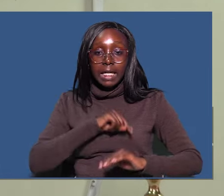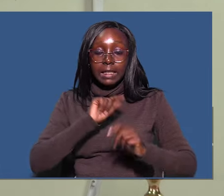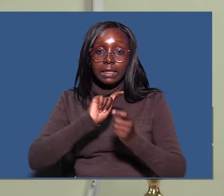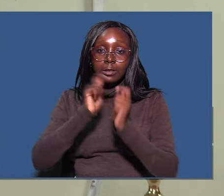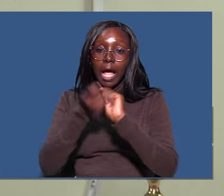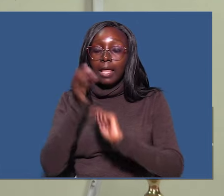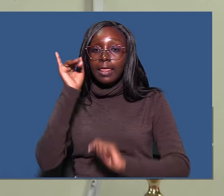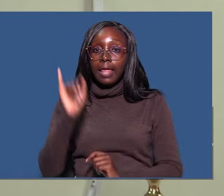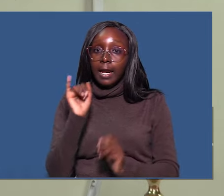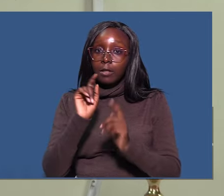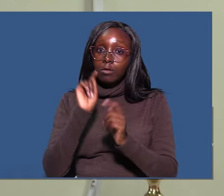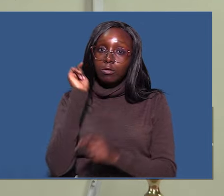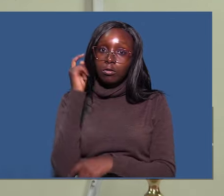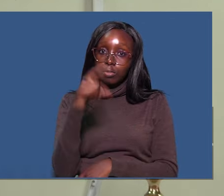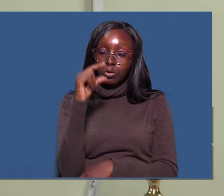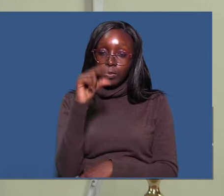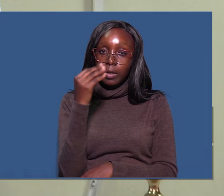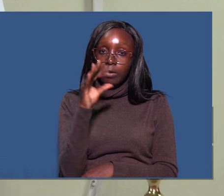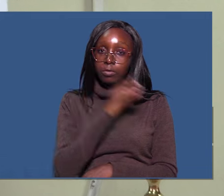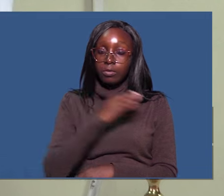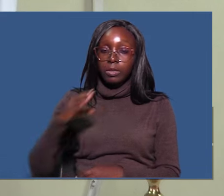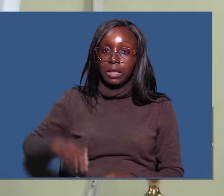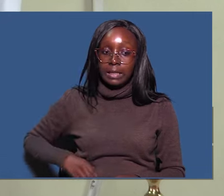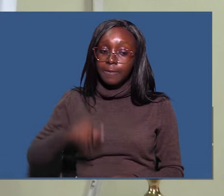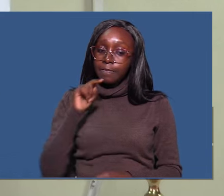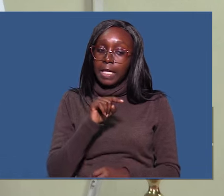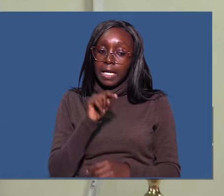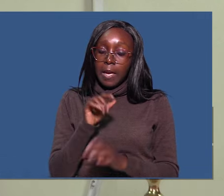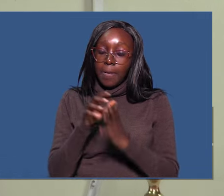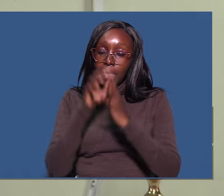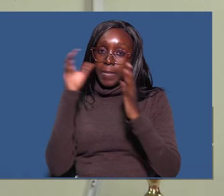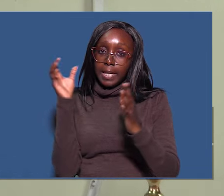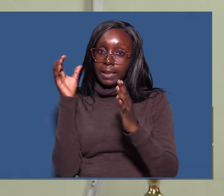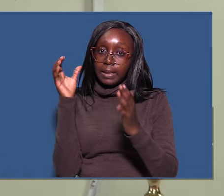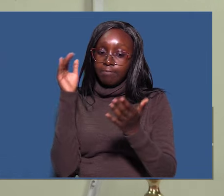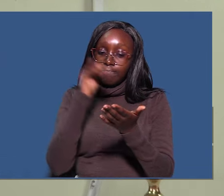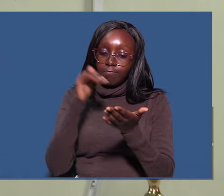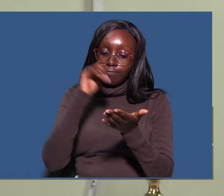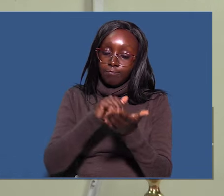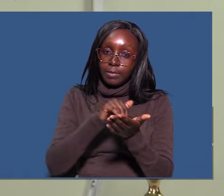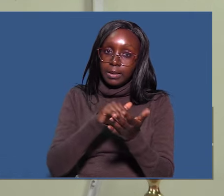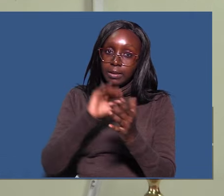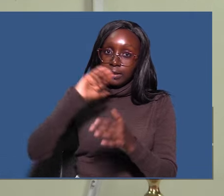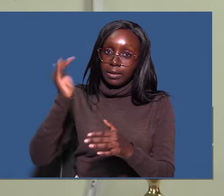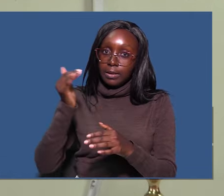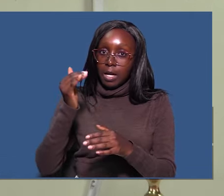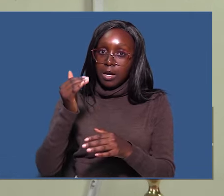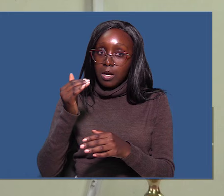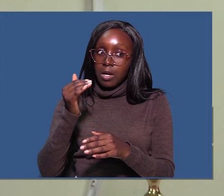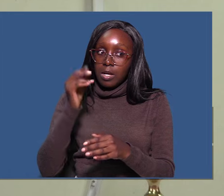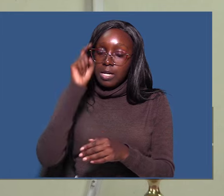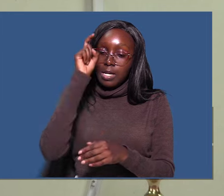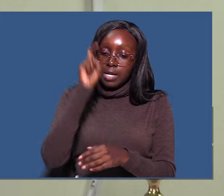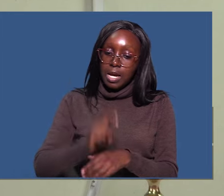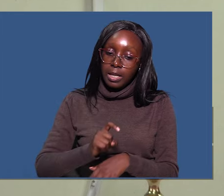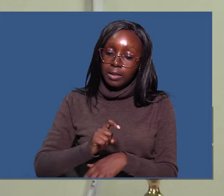gospel of Christ. And the city, the capital city of the Roman Empire, needed the gospel just like any